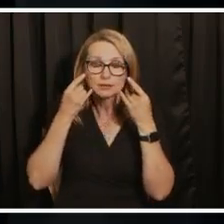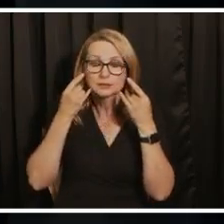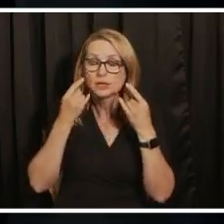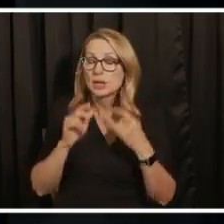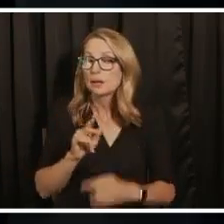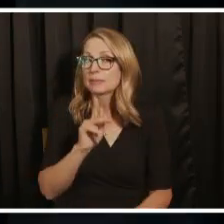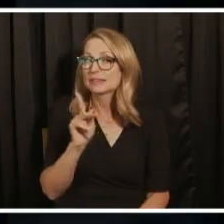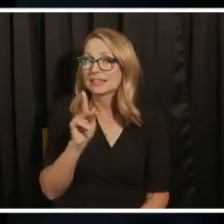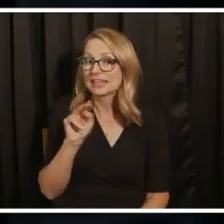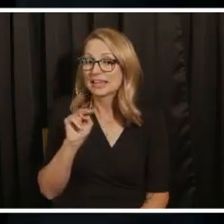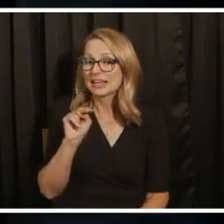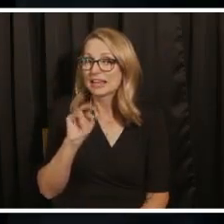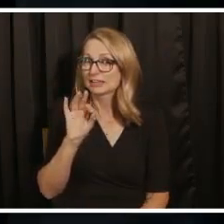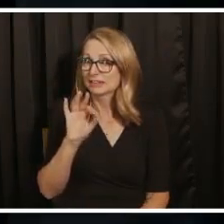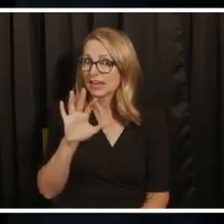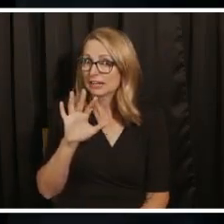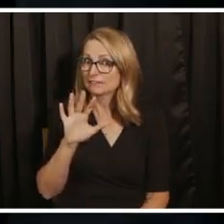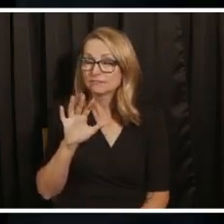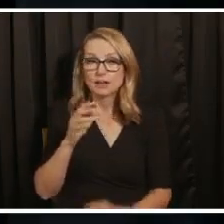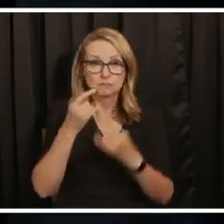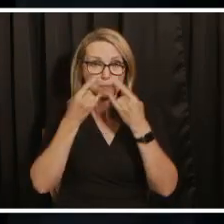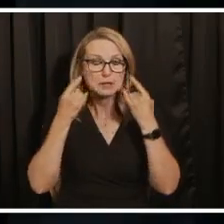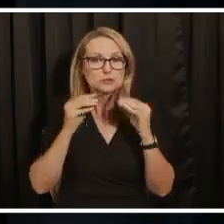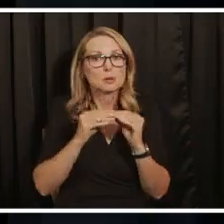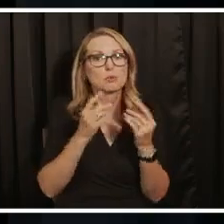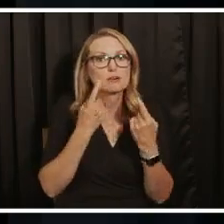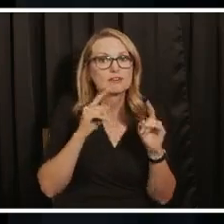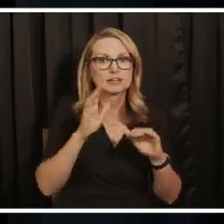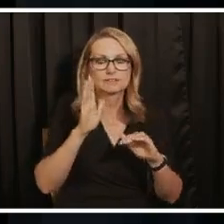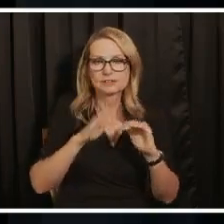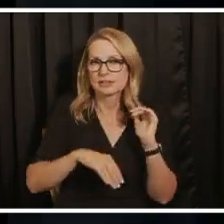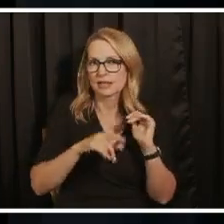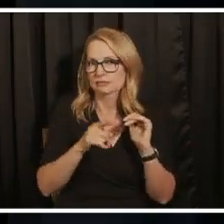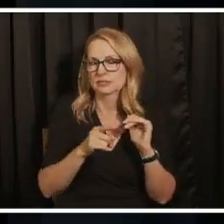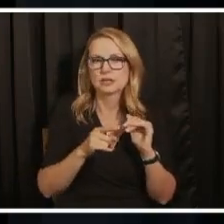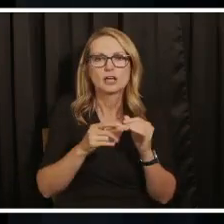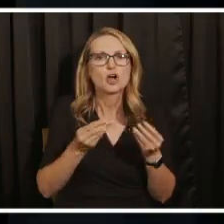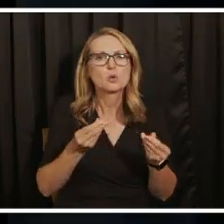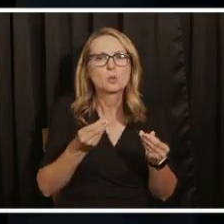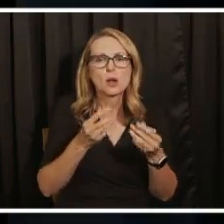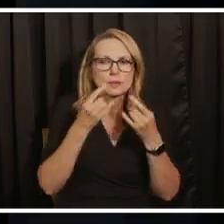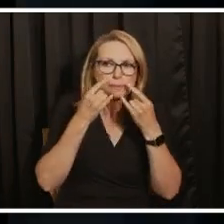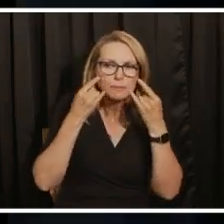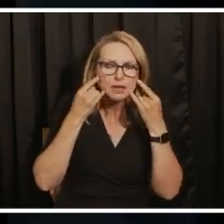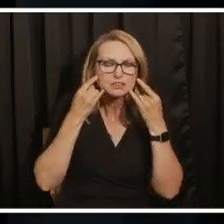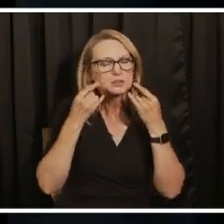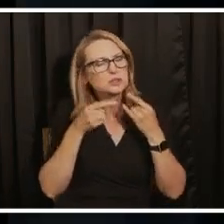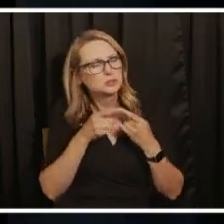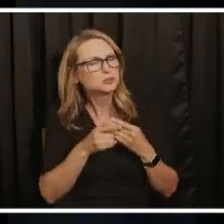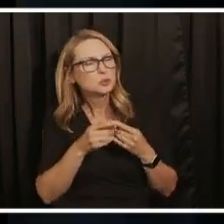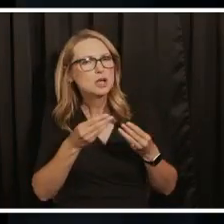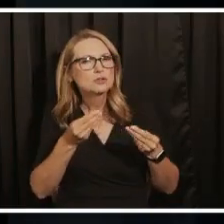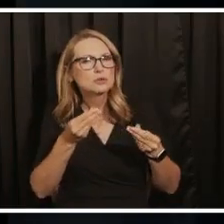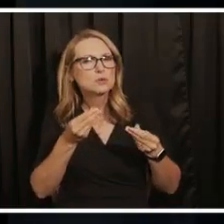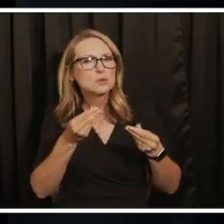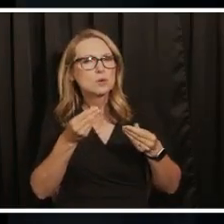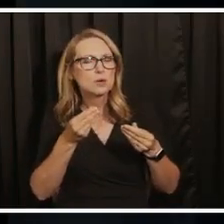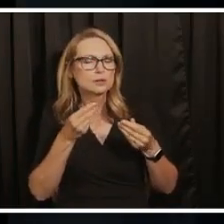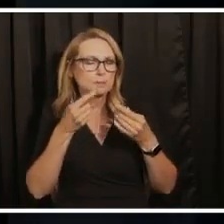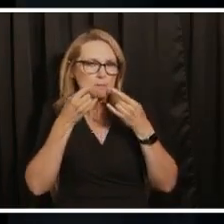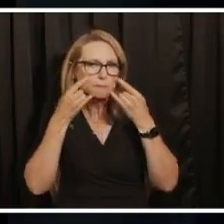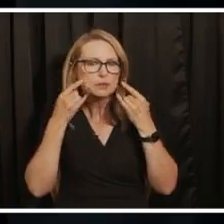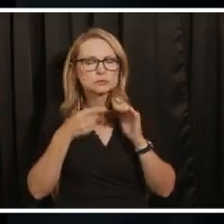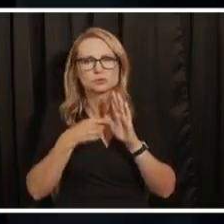even more effective than this type of mask. This type of mask has been estimated about a 50% efficacy in reducing the